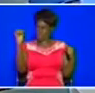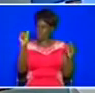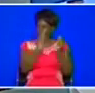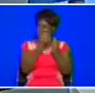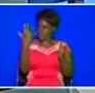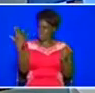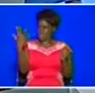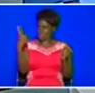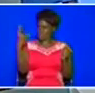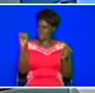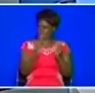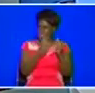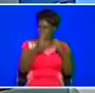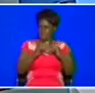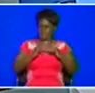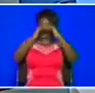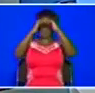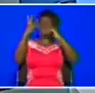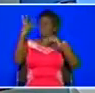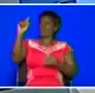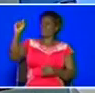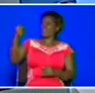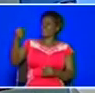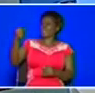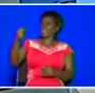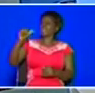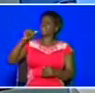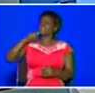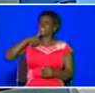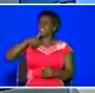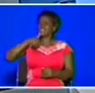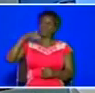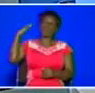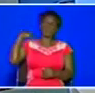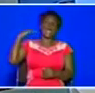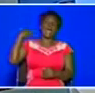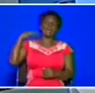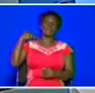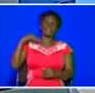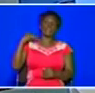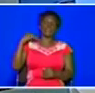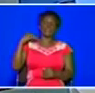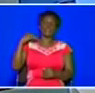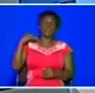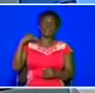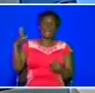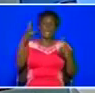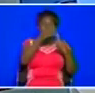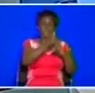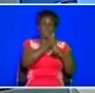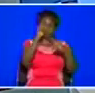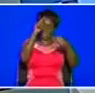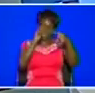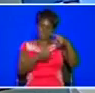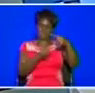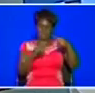2016, there was a jump of about 4,000 new cases of crime. Okay. So if we have met the ratio, the presumption